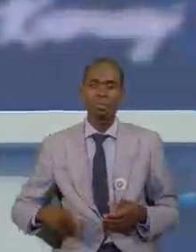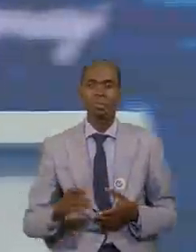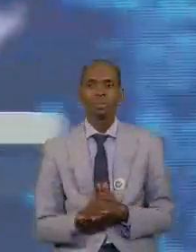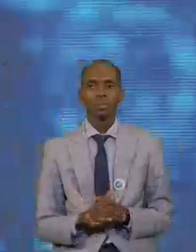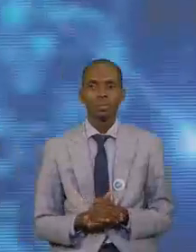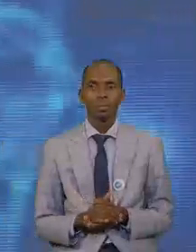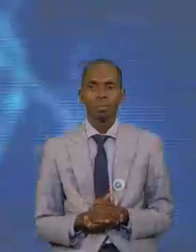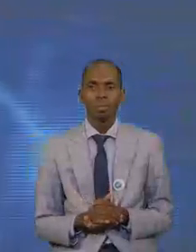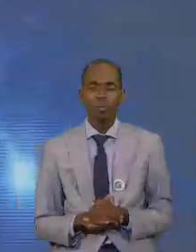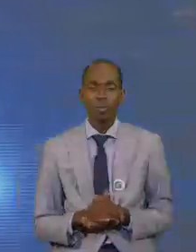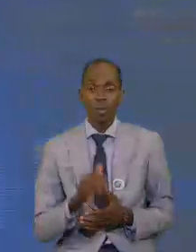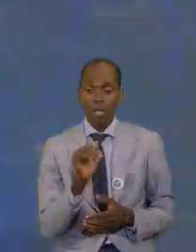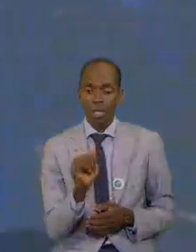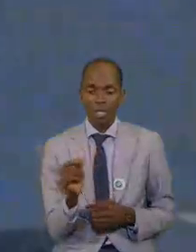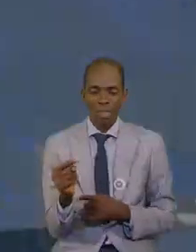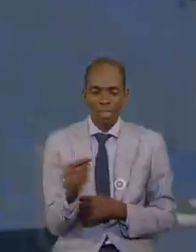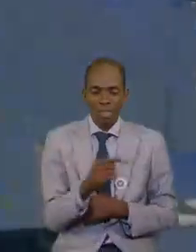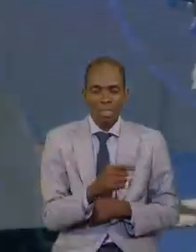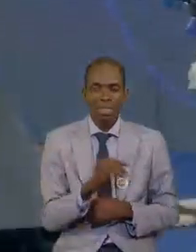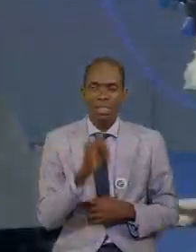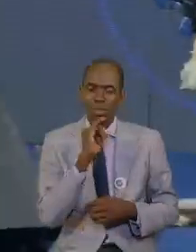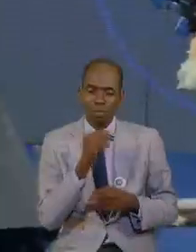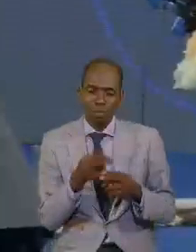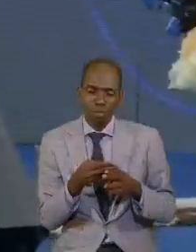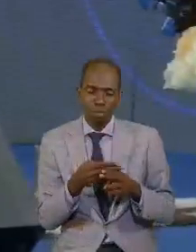The day is soon approaching